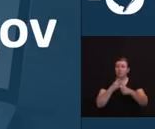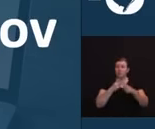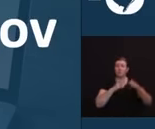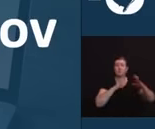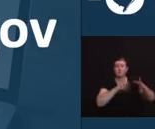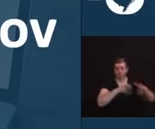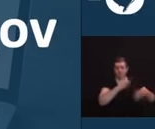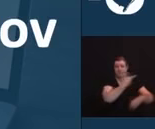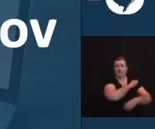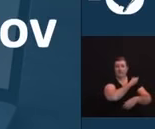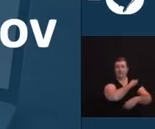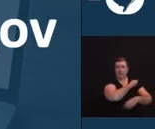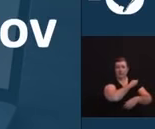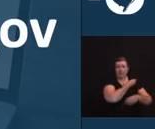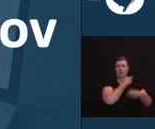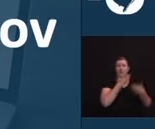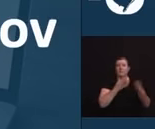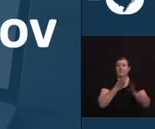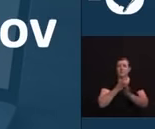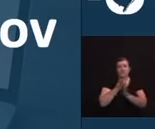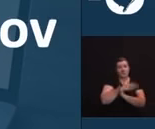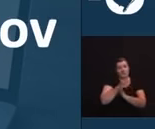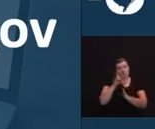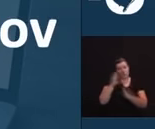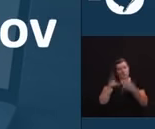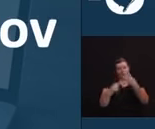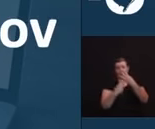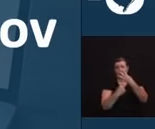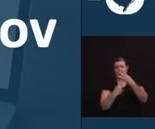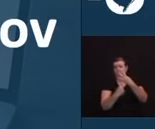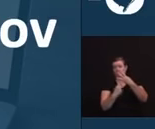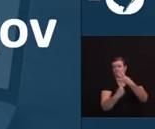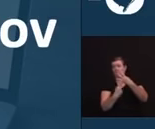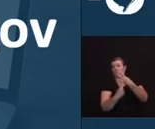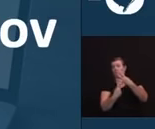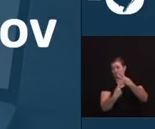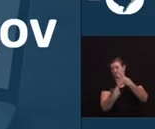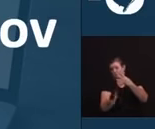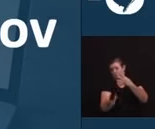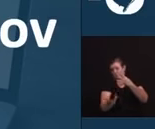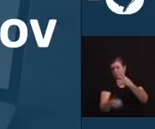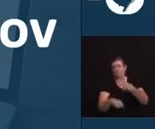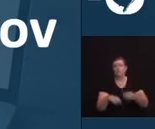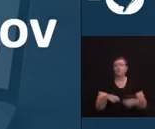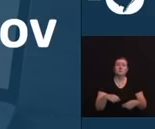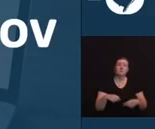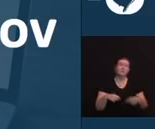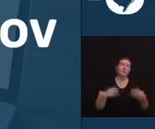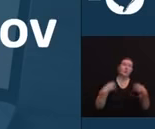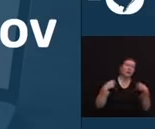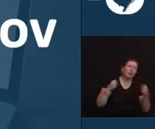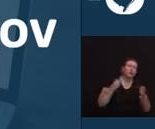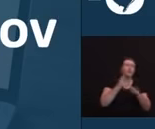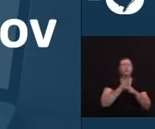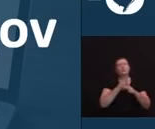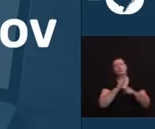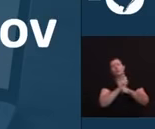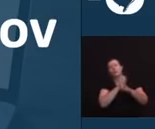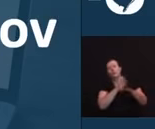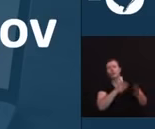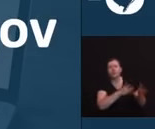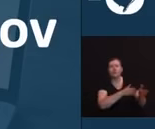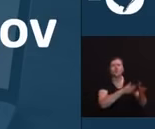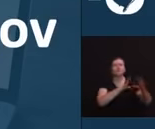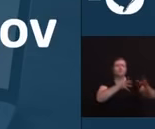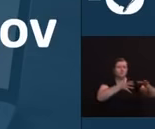through, obviously, first and foremost, vulnerable communities, frontline healthcare workers, and whatnot, but probably by spring to the broad